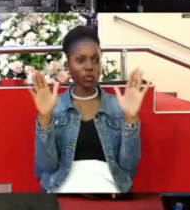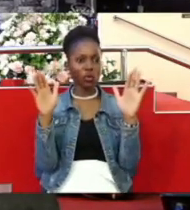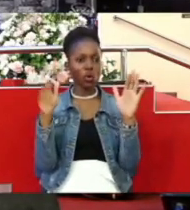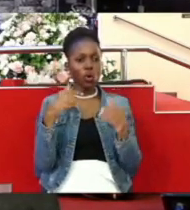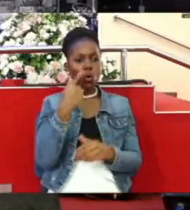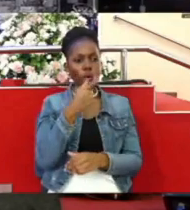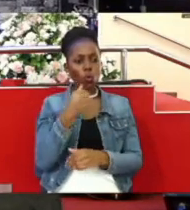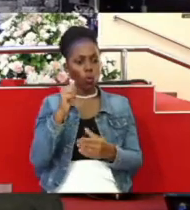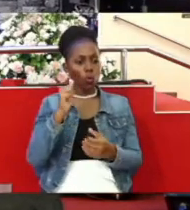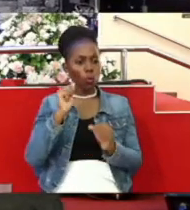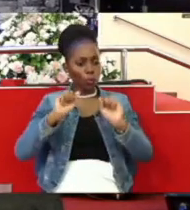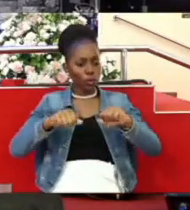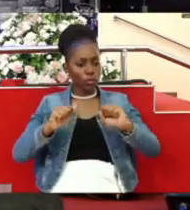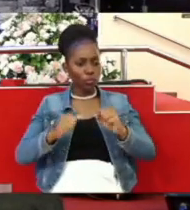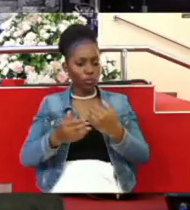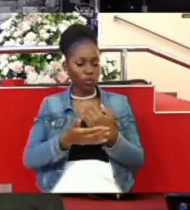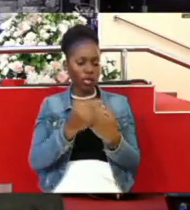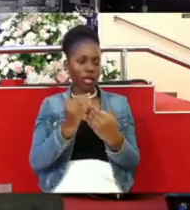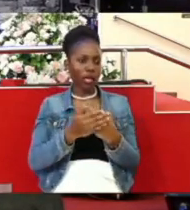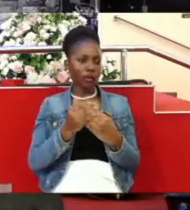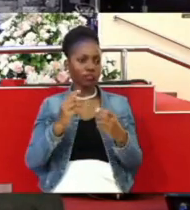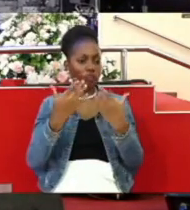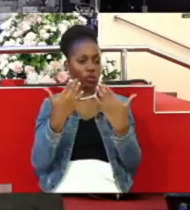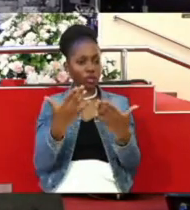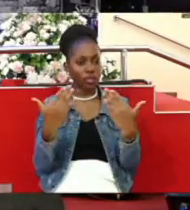Except what he had planned in his heart.